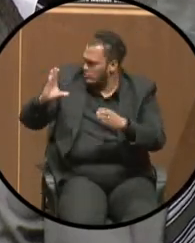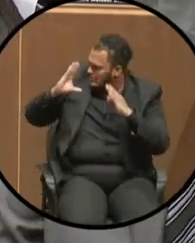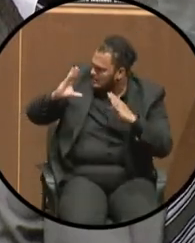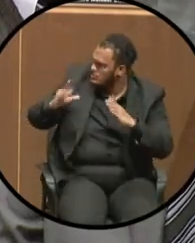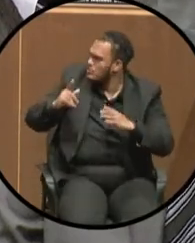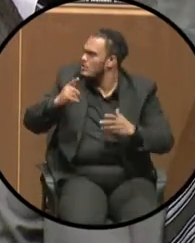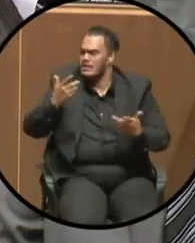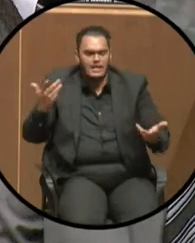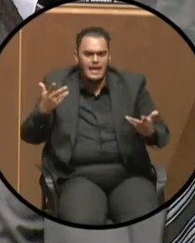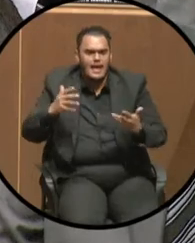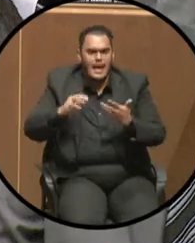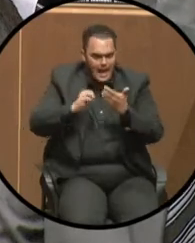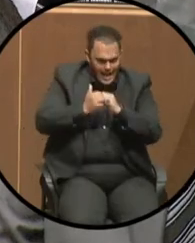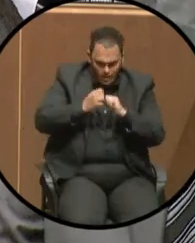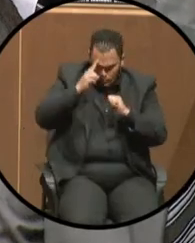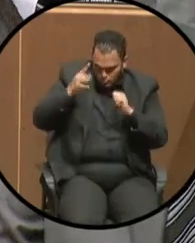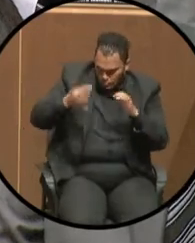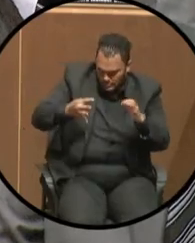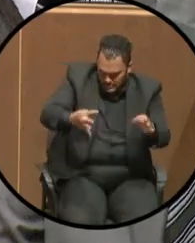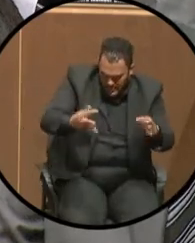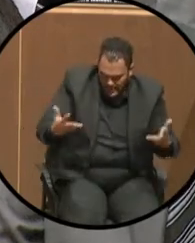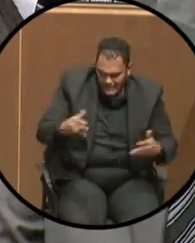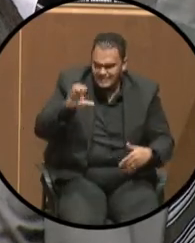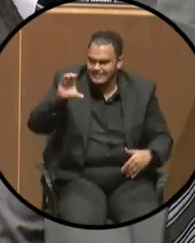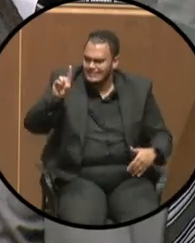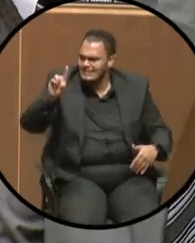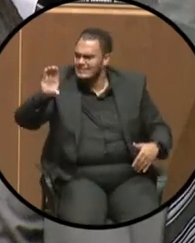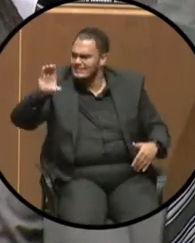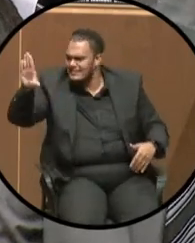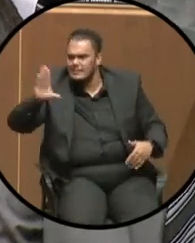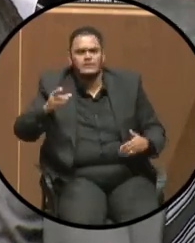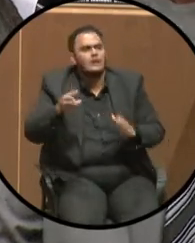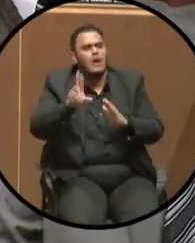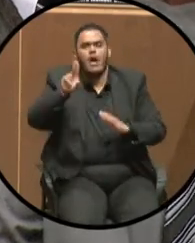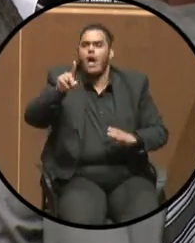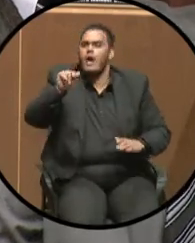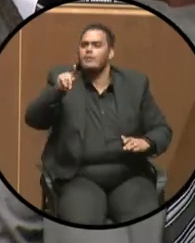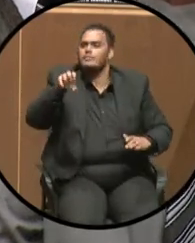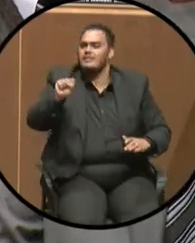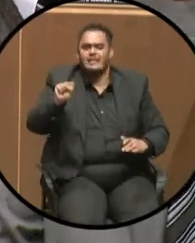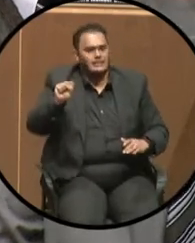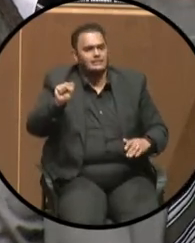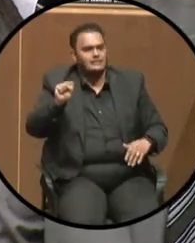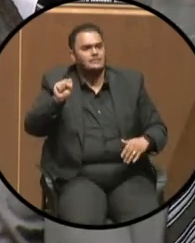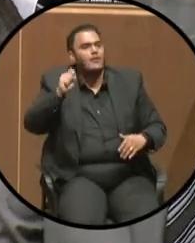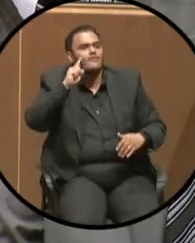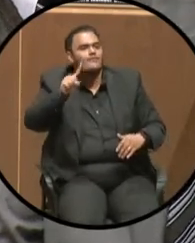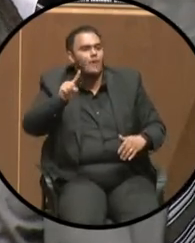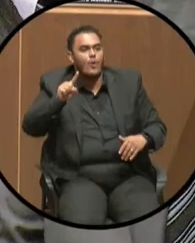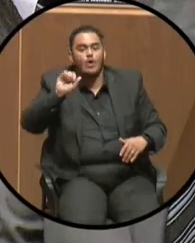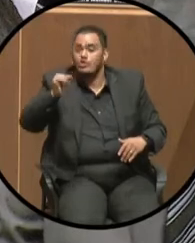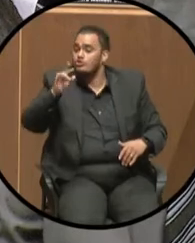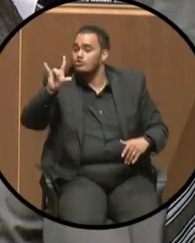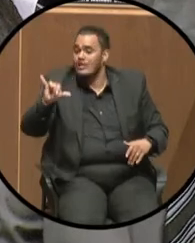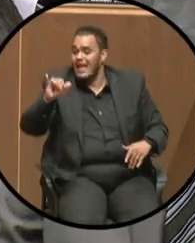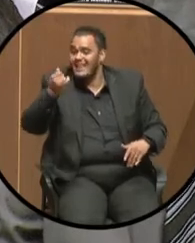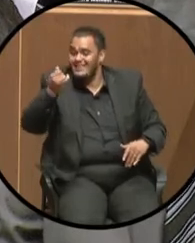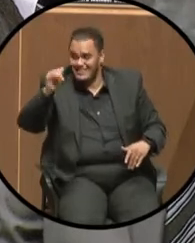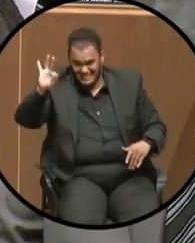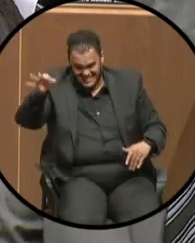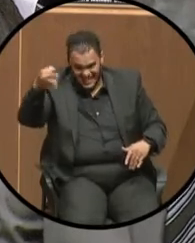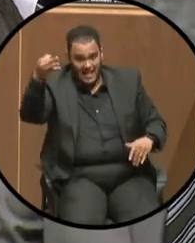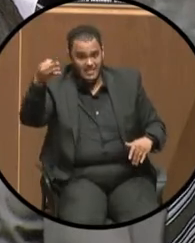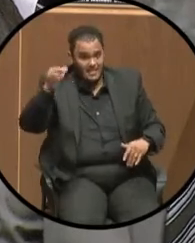concern. The CDC just updated their policies on July 9th, so where does that leave us? The updated policy by the CDC is a detailed program